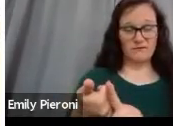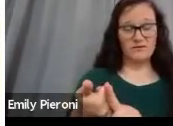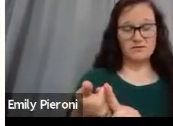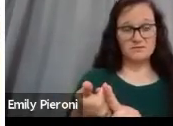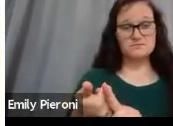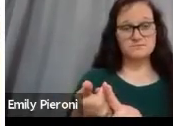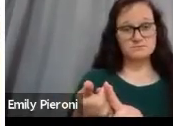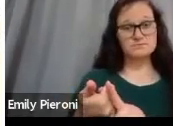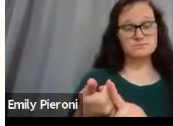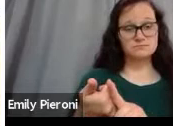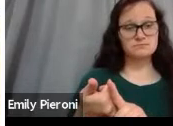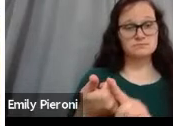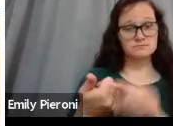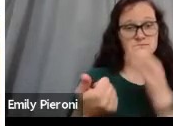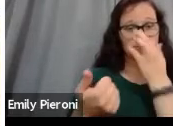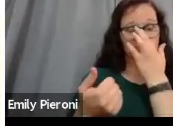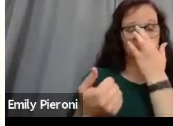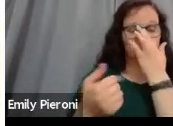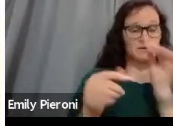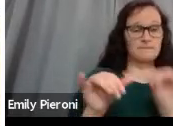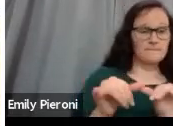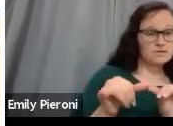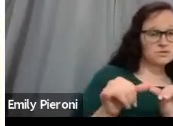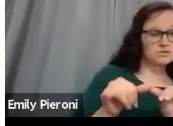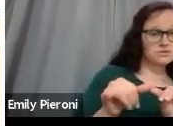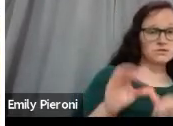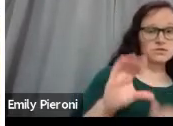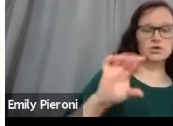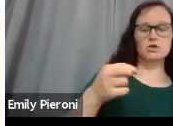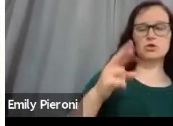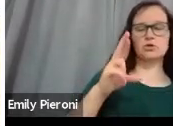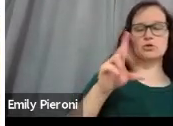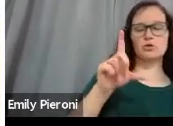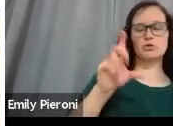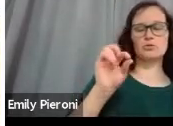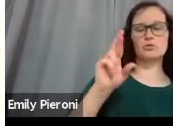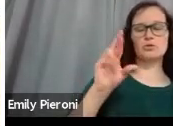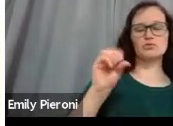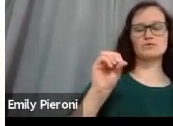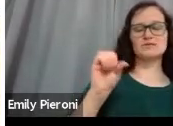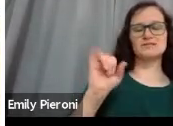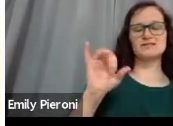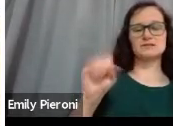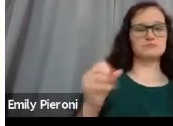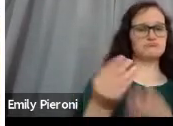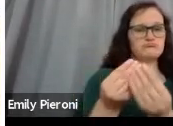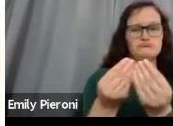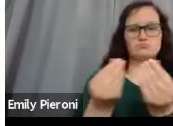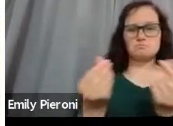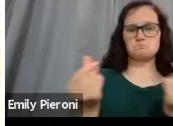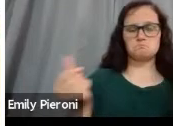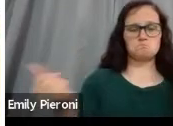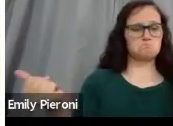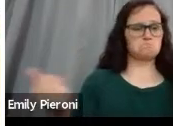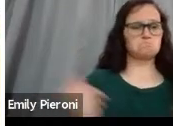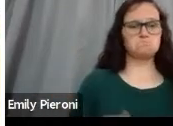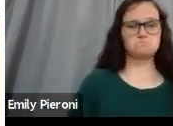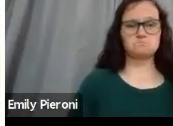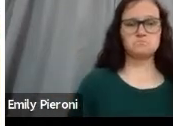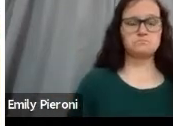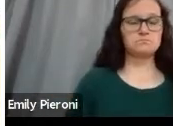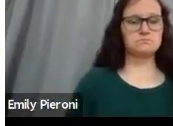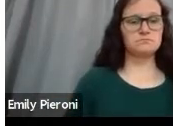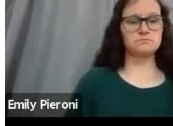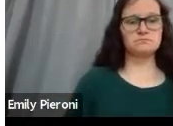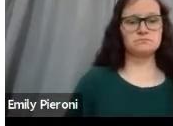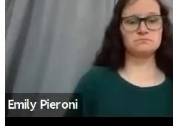measurements showed that iron chlorosis was corrected, and that there's more room for